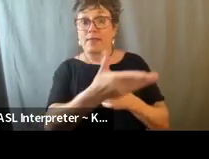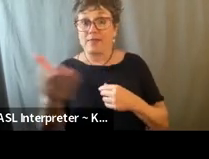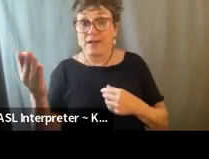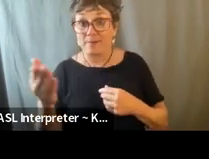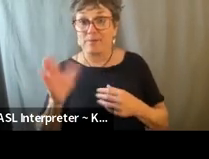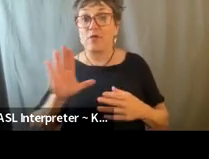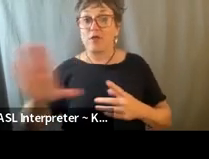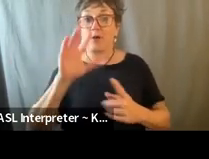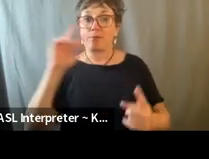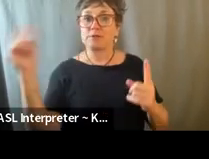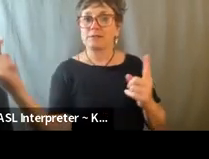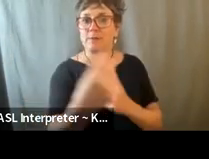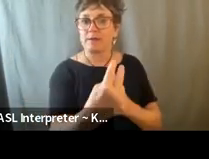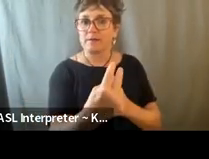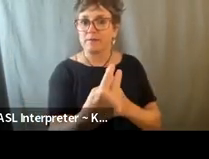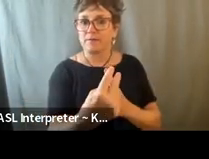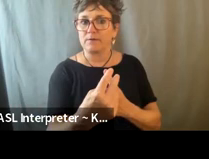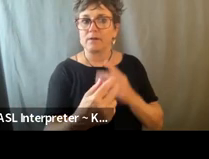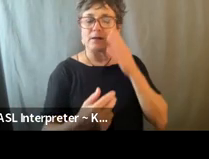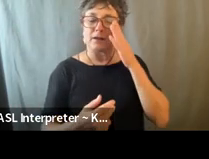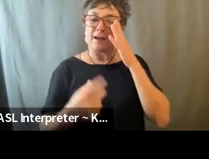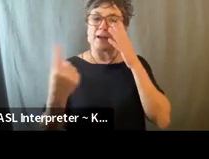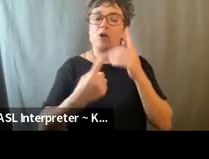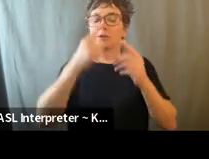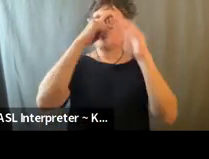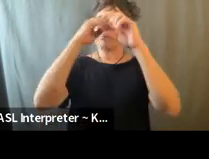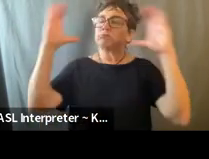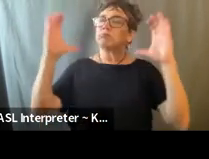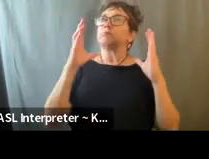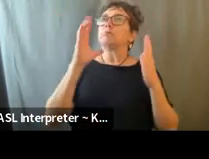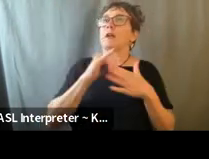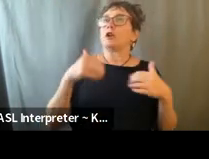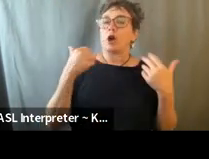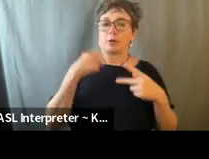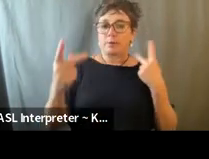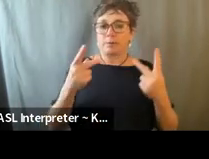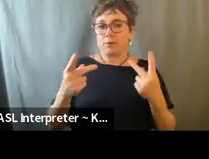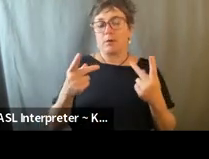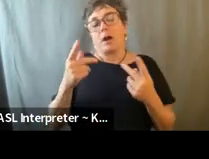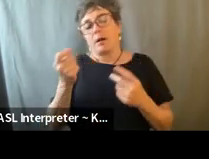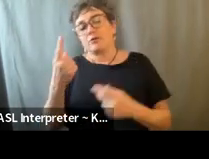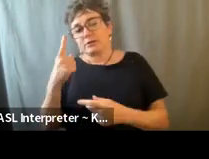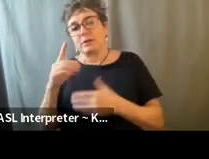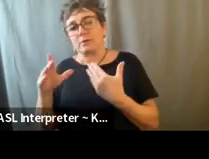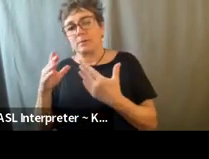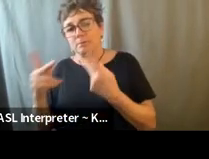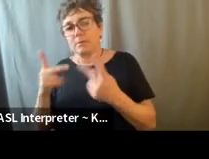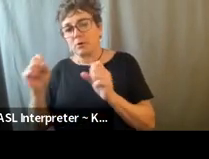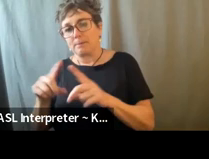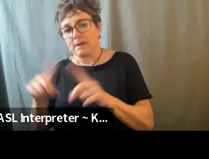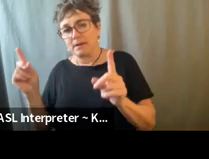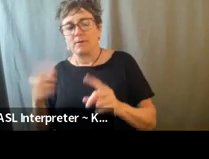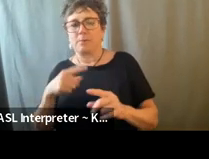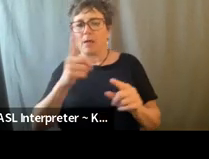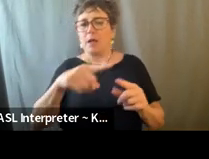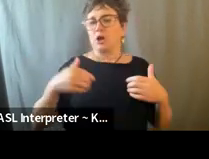go back to what is that group of people, for the most part, everyone can be different, but for the most part, what do they believe